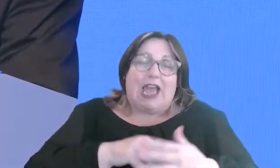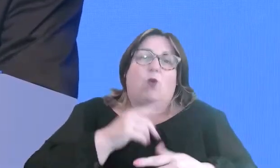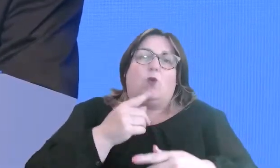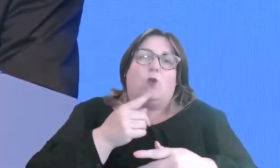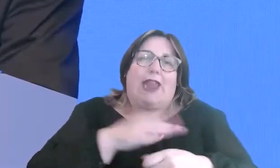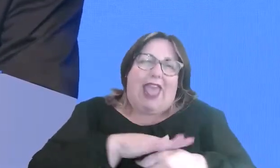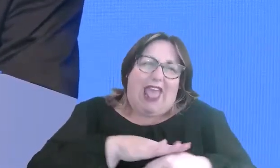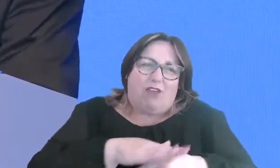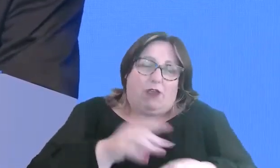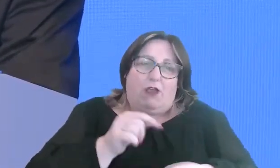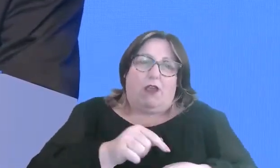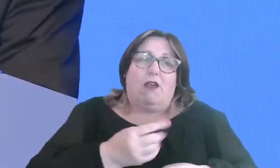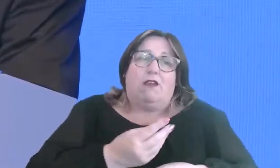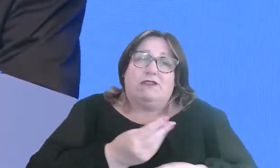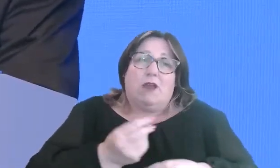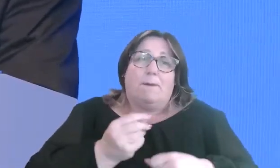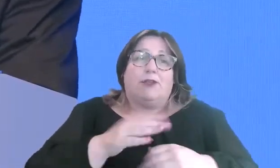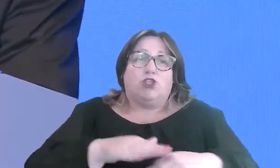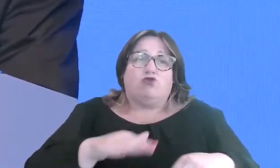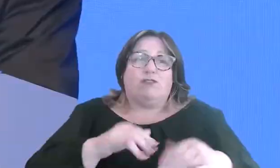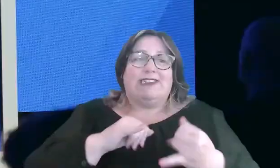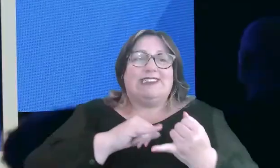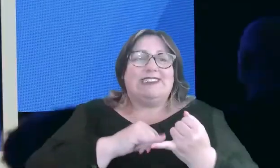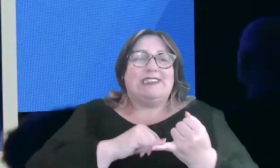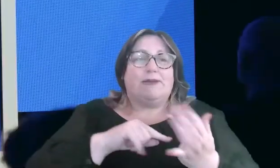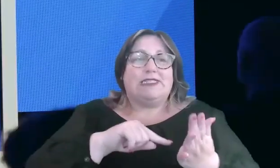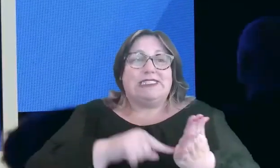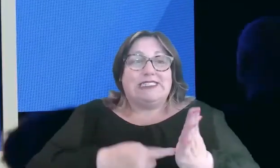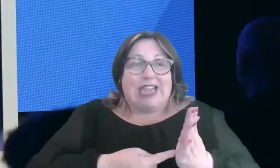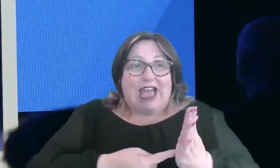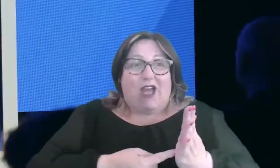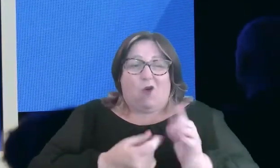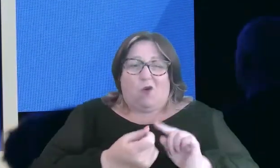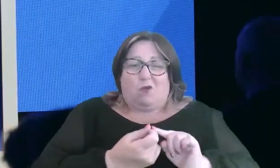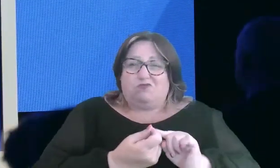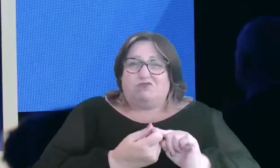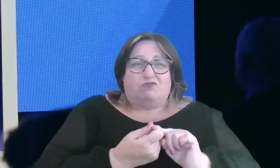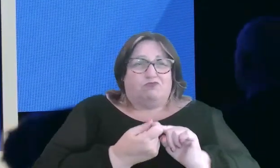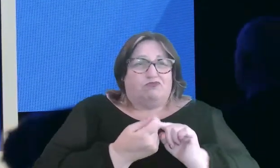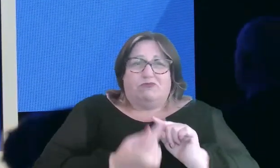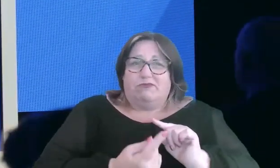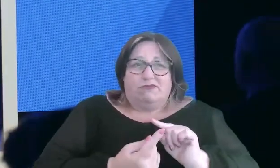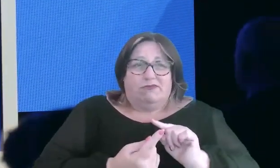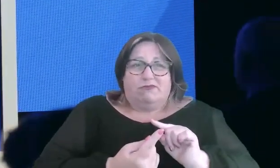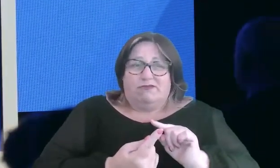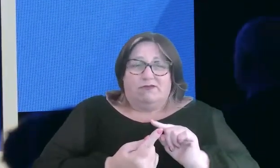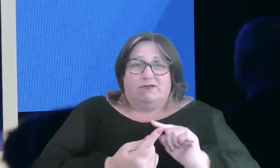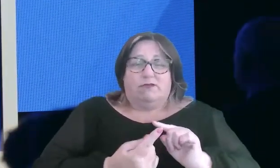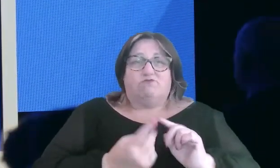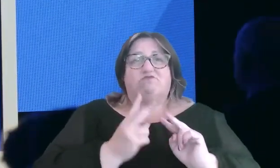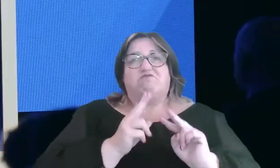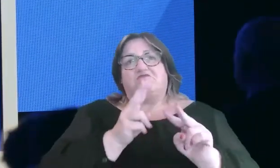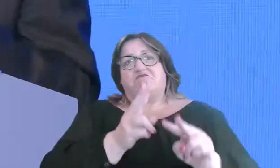are children in Somerstown, just literally a stone's throw away, who look out of their classroom